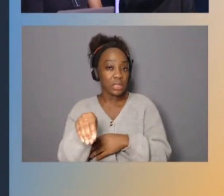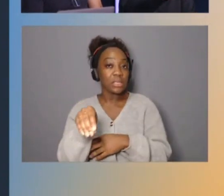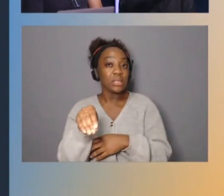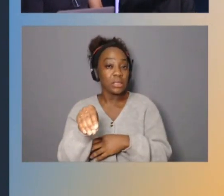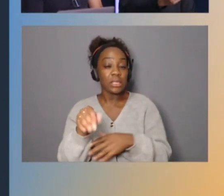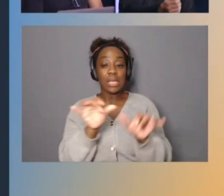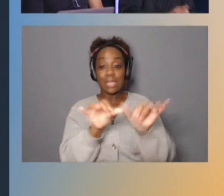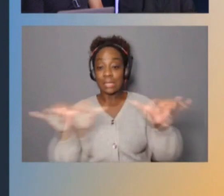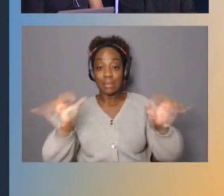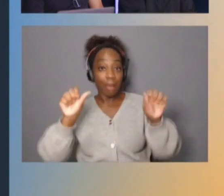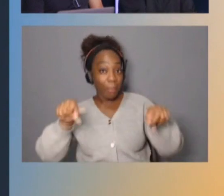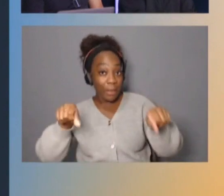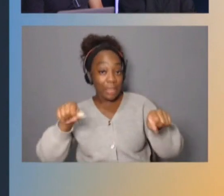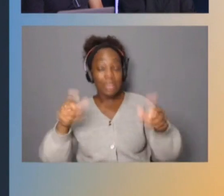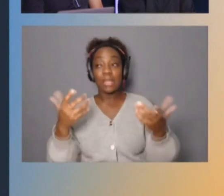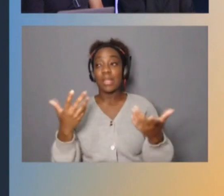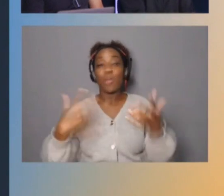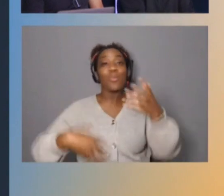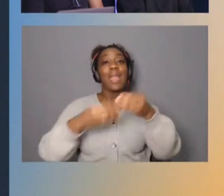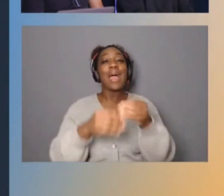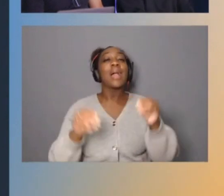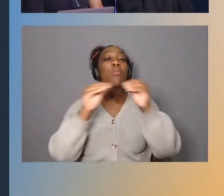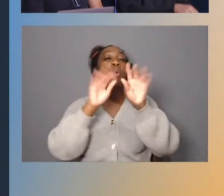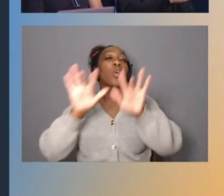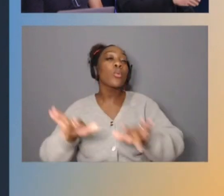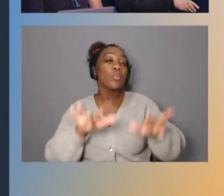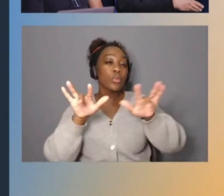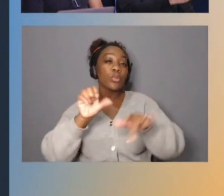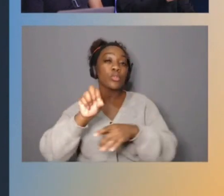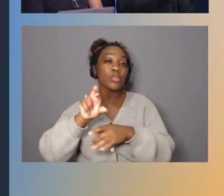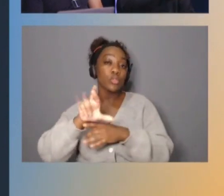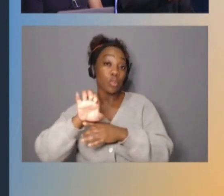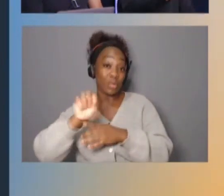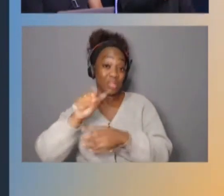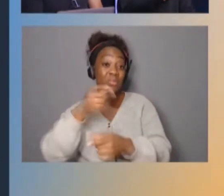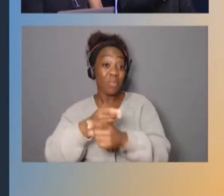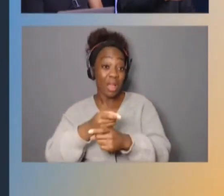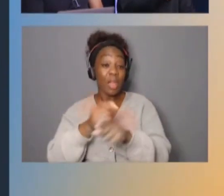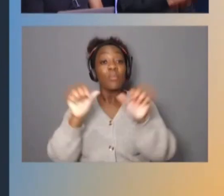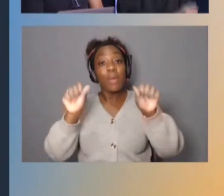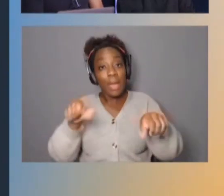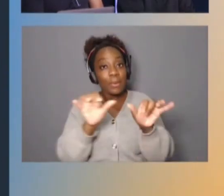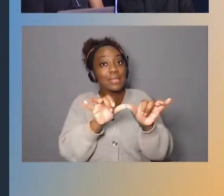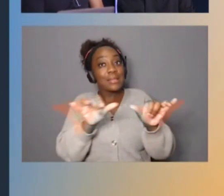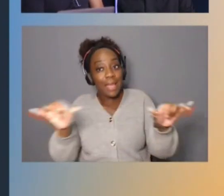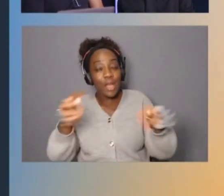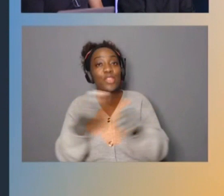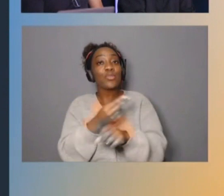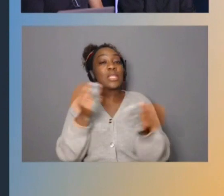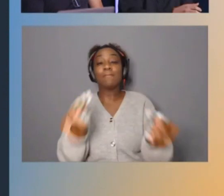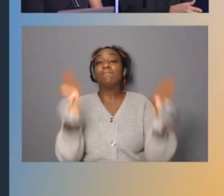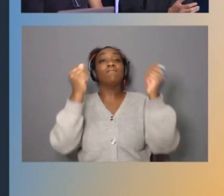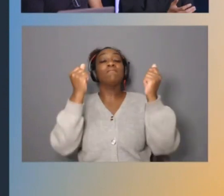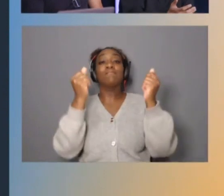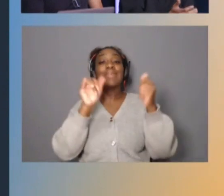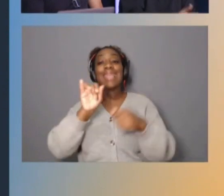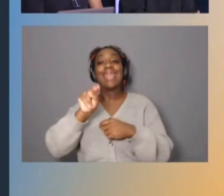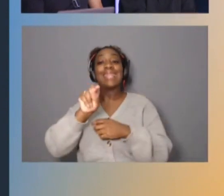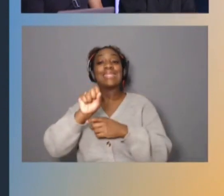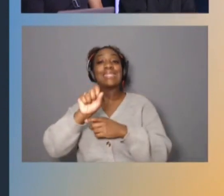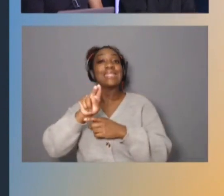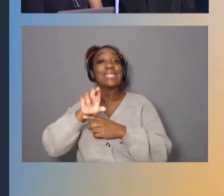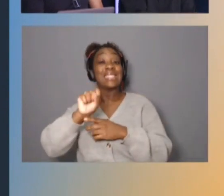scalability as we add more compute resources, right? And we're able to scale that up using on-demand instances, as you can see on the chart, up to